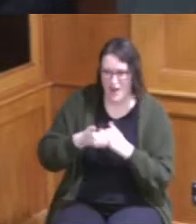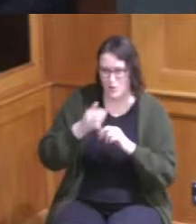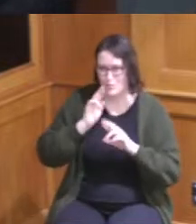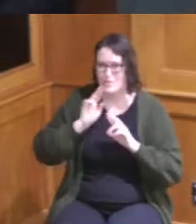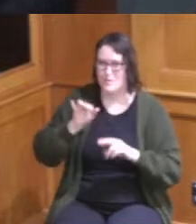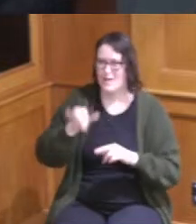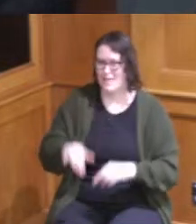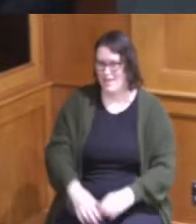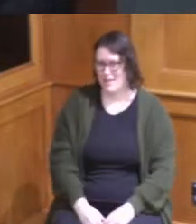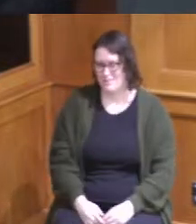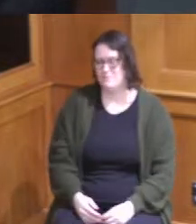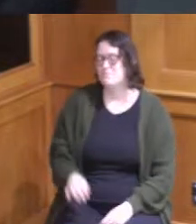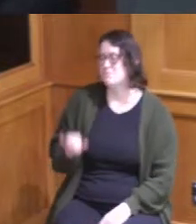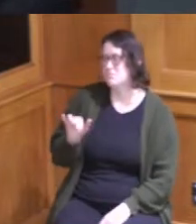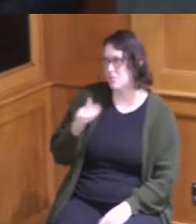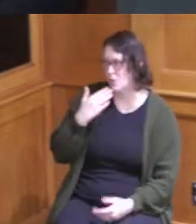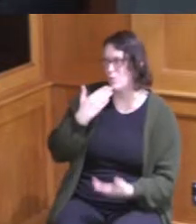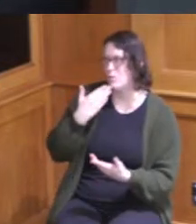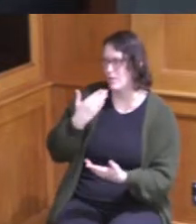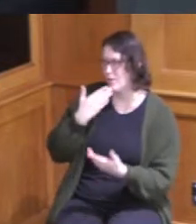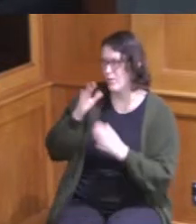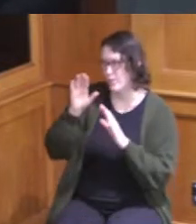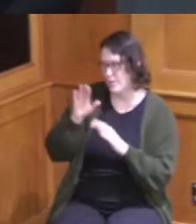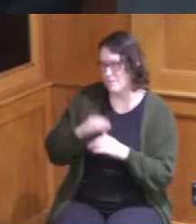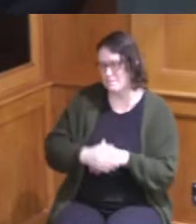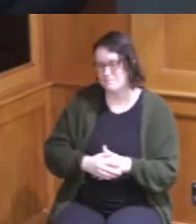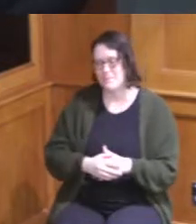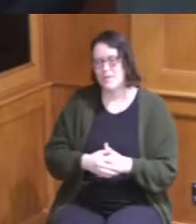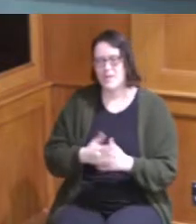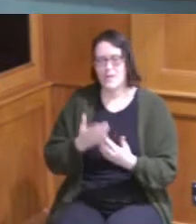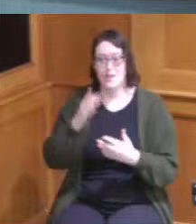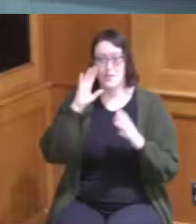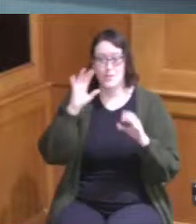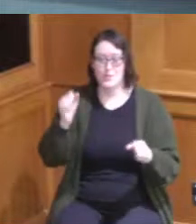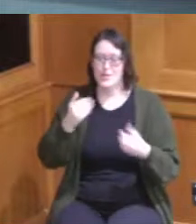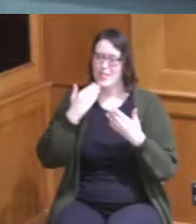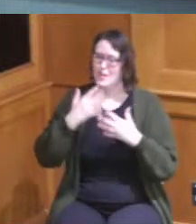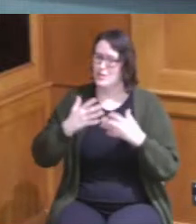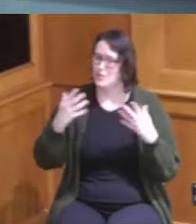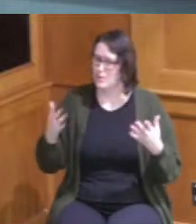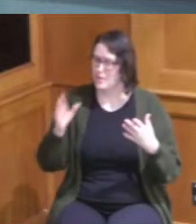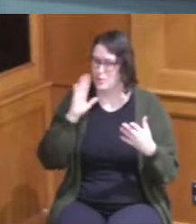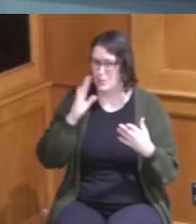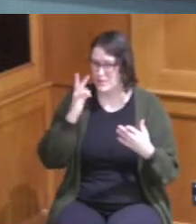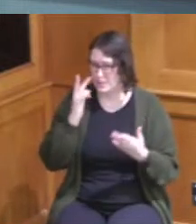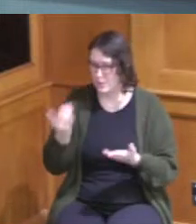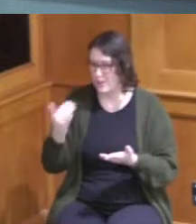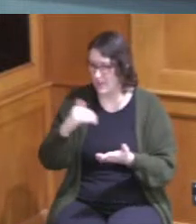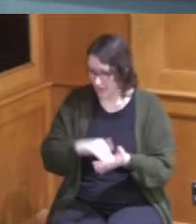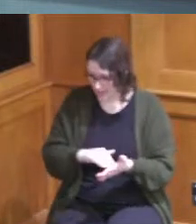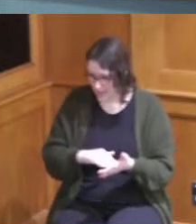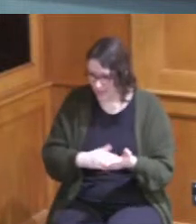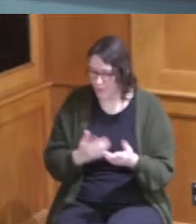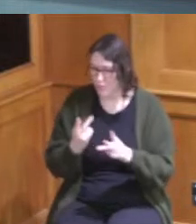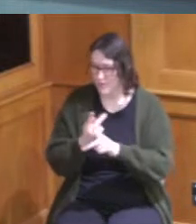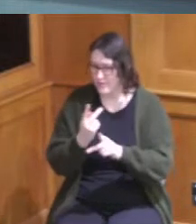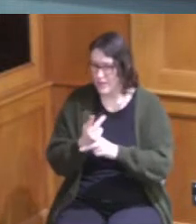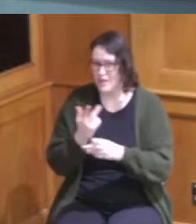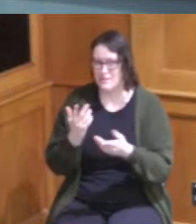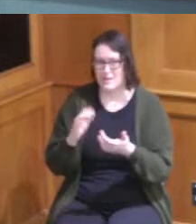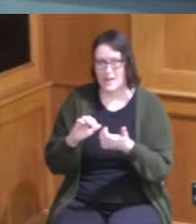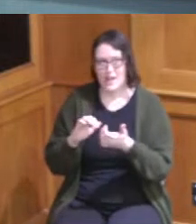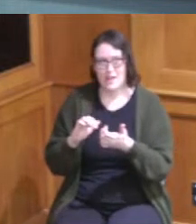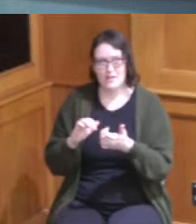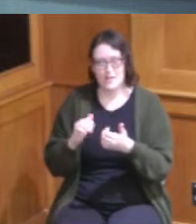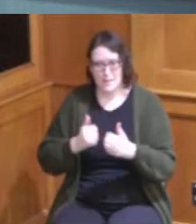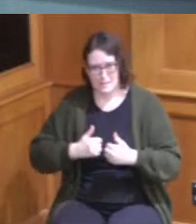Great, thank you. Well, thank you very much. And like I said, we'll have you back so we can find out, you know, have the